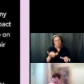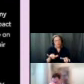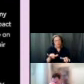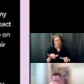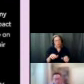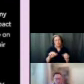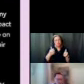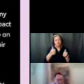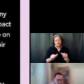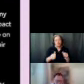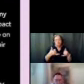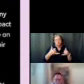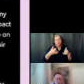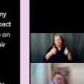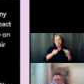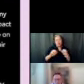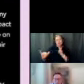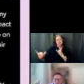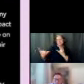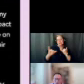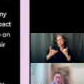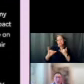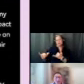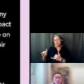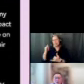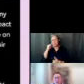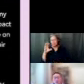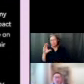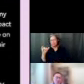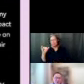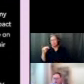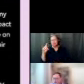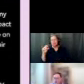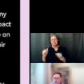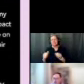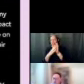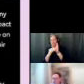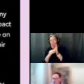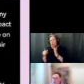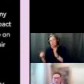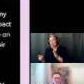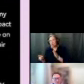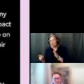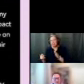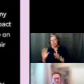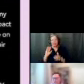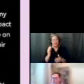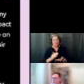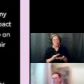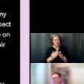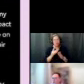we just cloned Cindy, I think our community would exponentially be that stronger, right? More